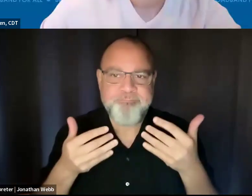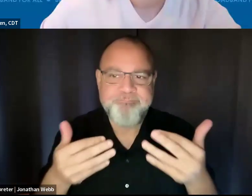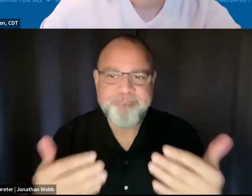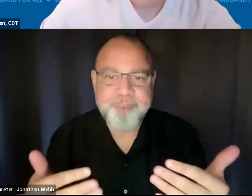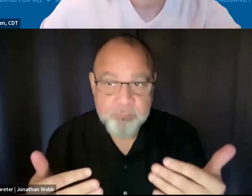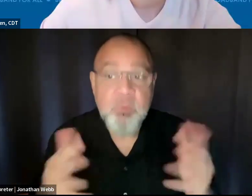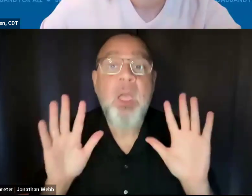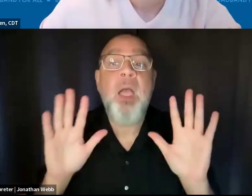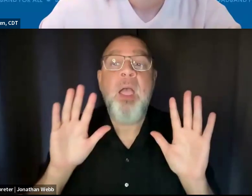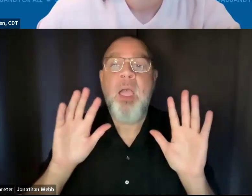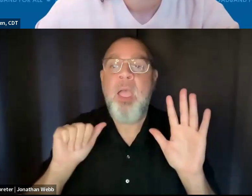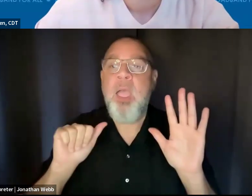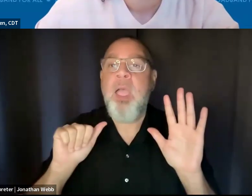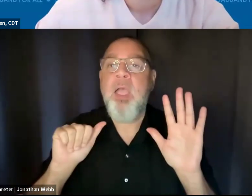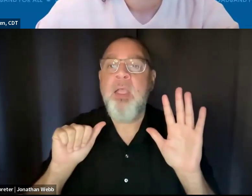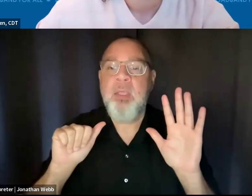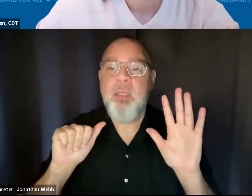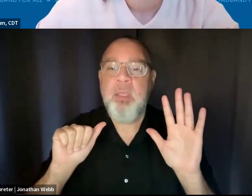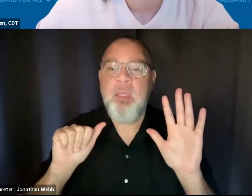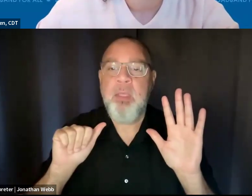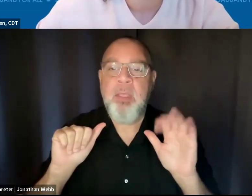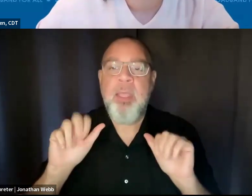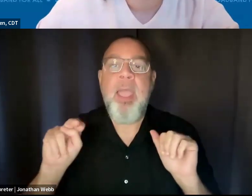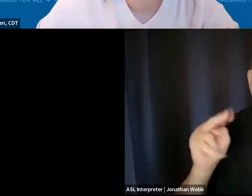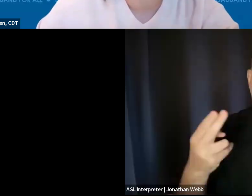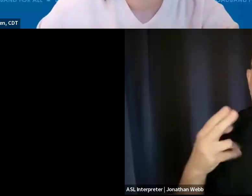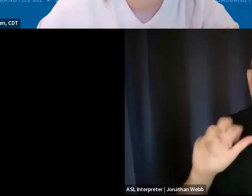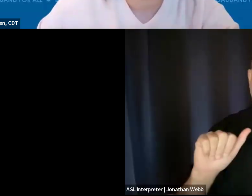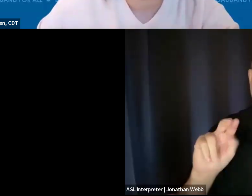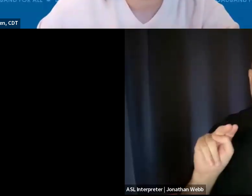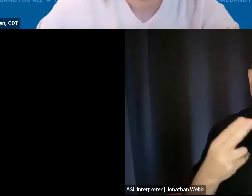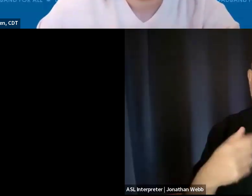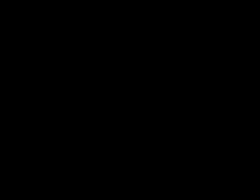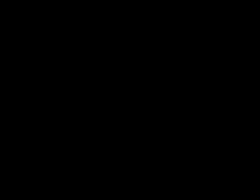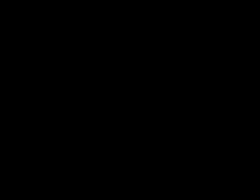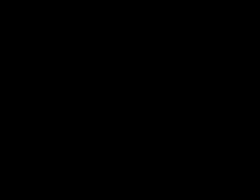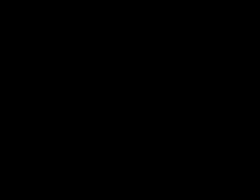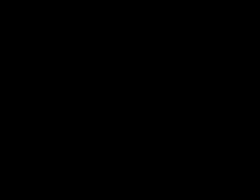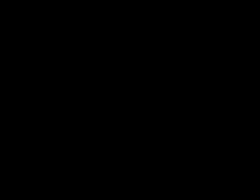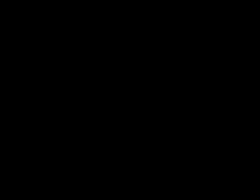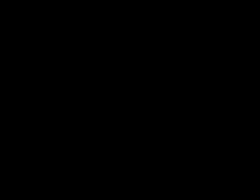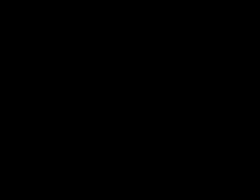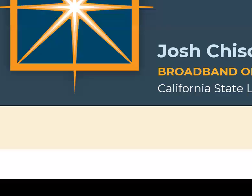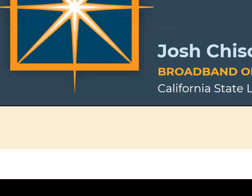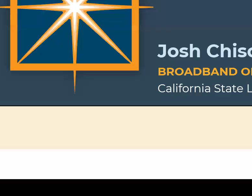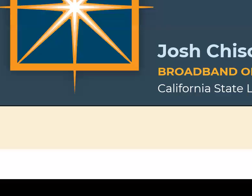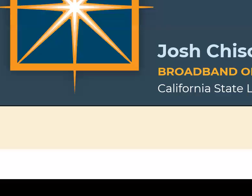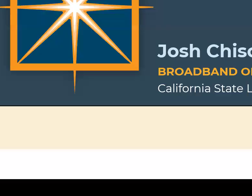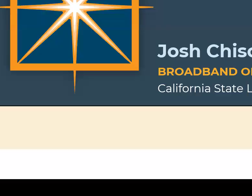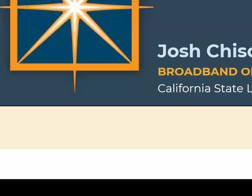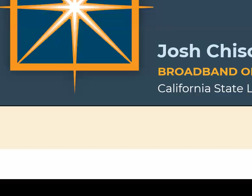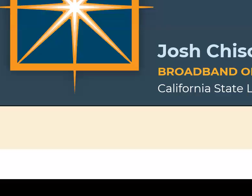Anne. Thank you so much Thank again, you so Kat. much. Thanks, Araceli. Thanks, Kat. Without further ado, I would like